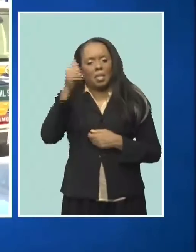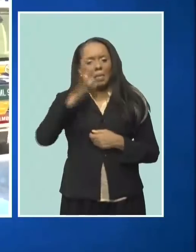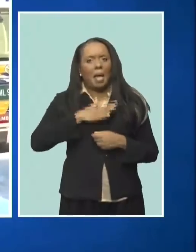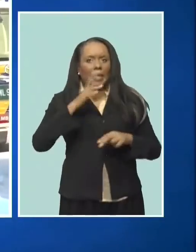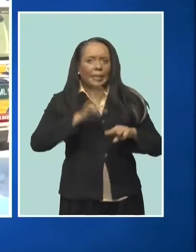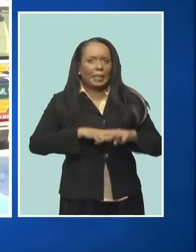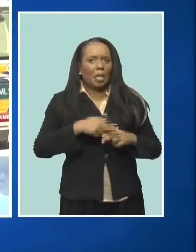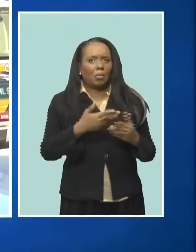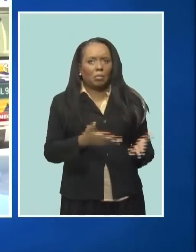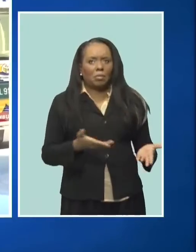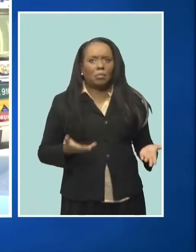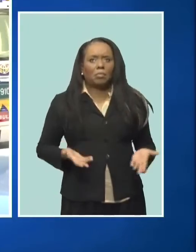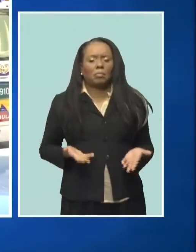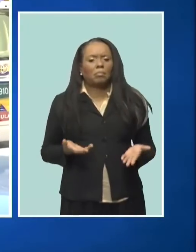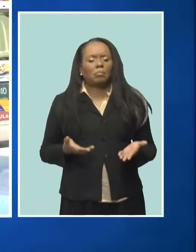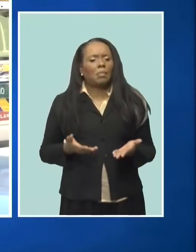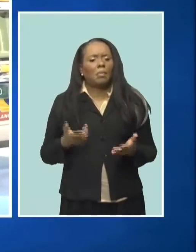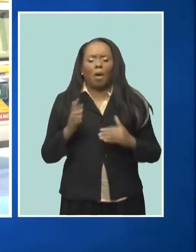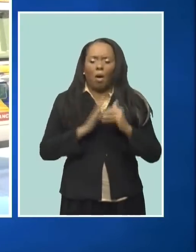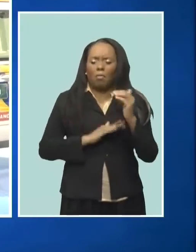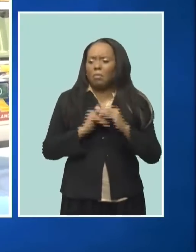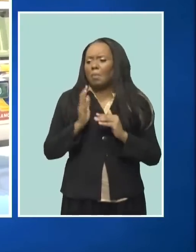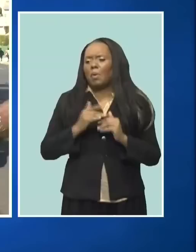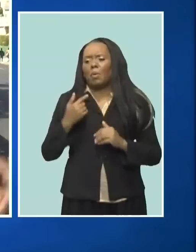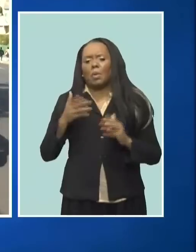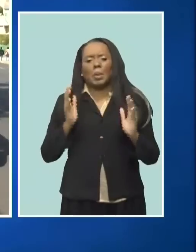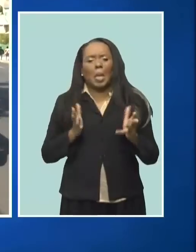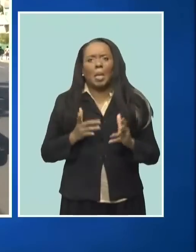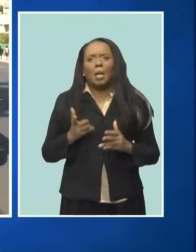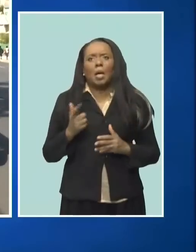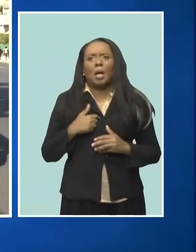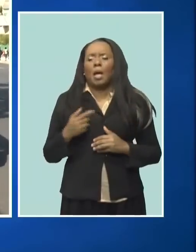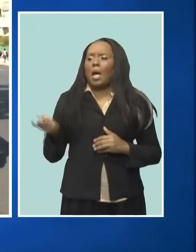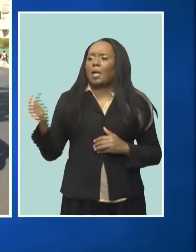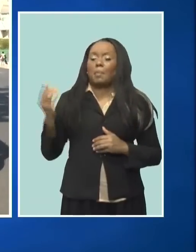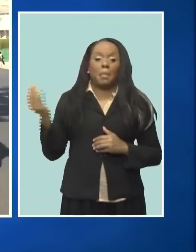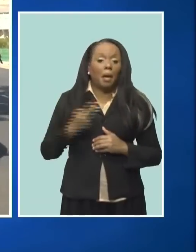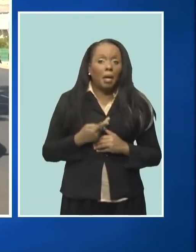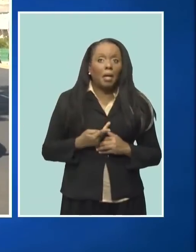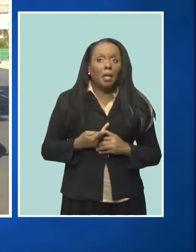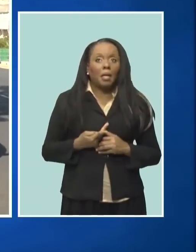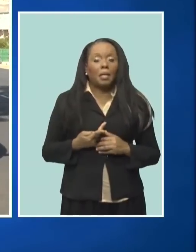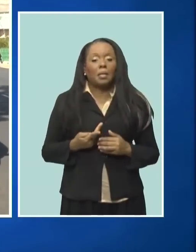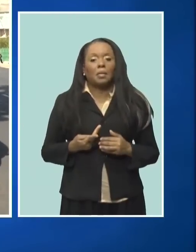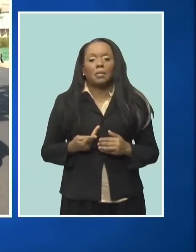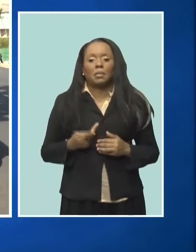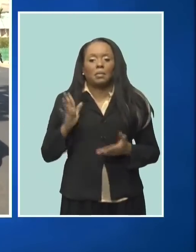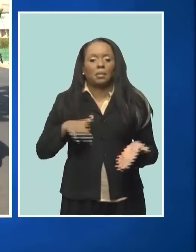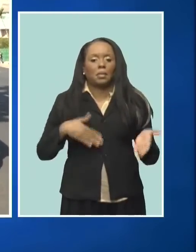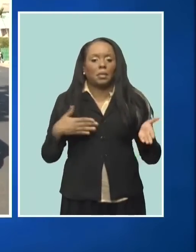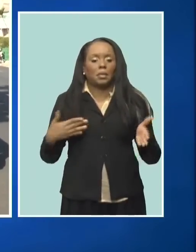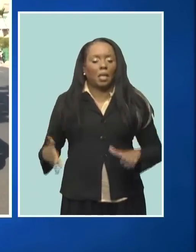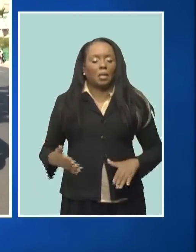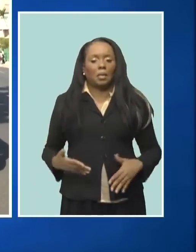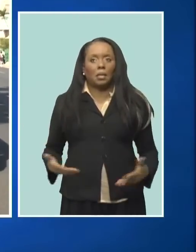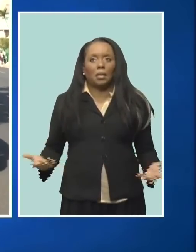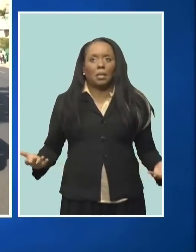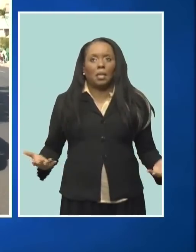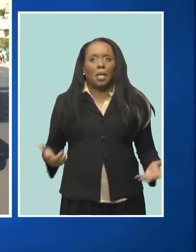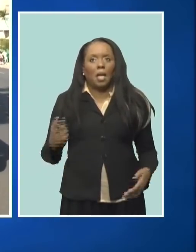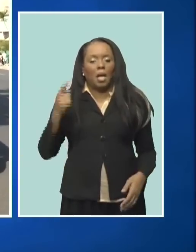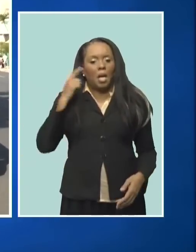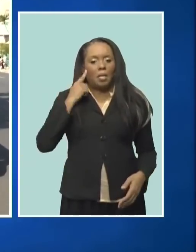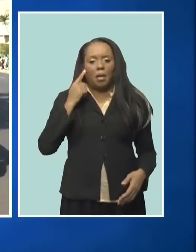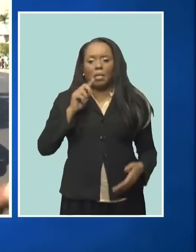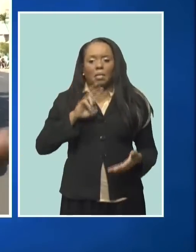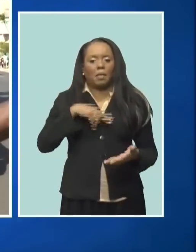down and comfortable talking. And I come back for mine. Gone. I thought it was only 4 hours, and I